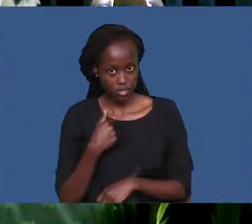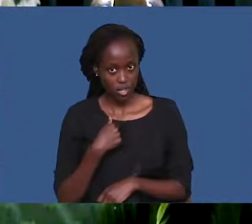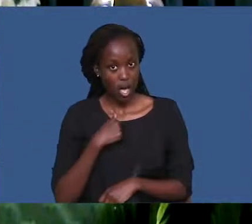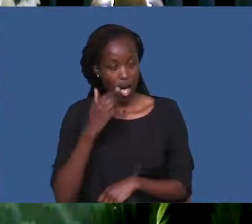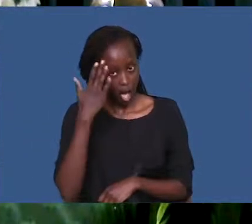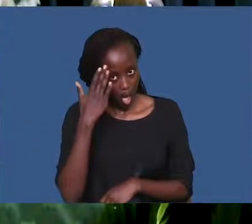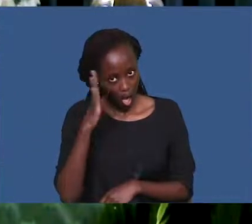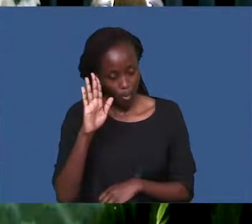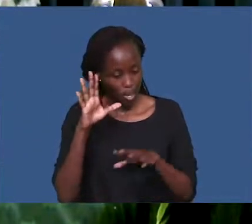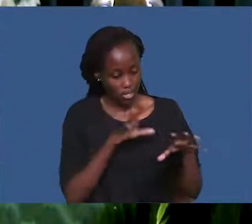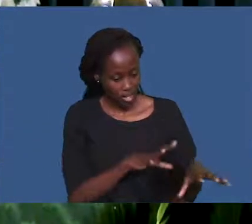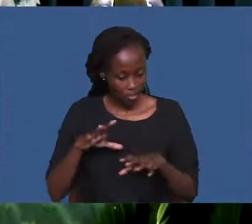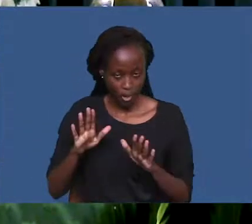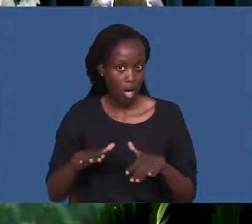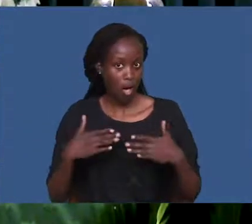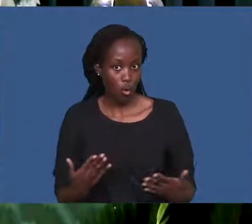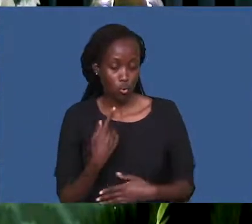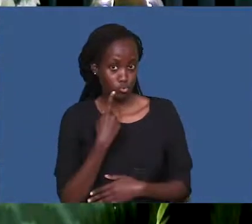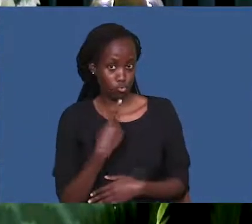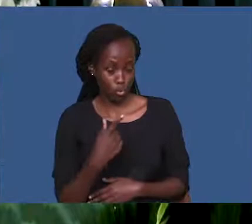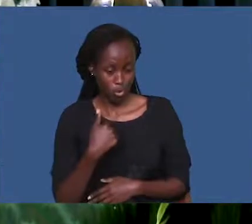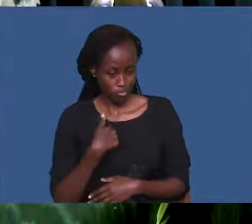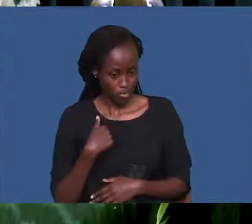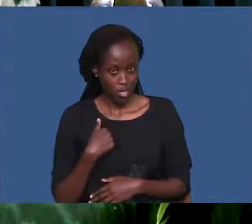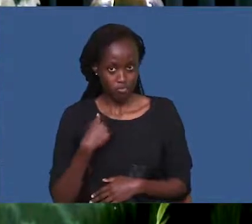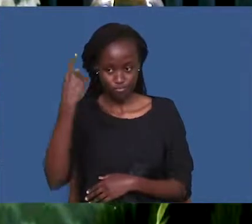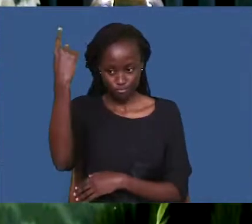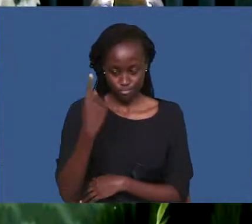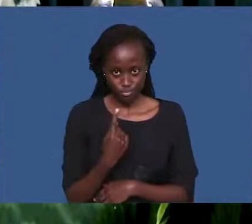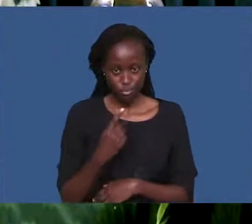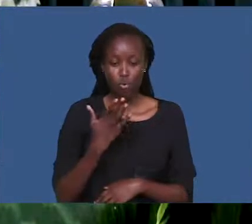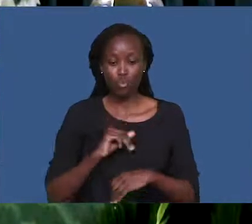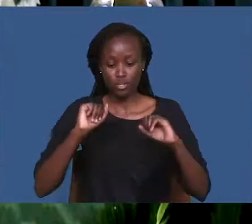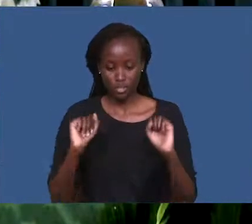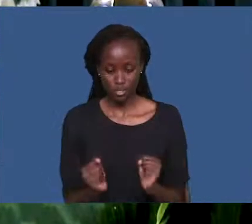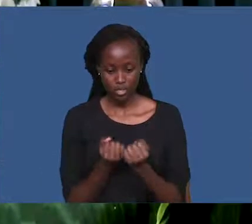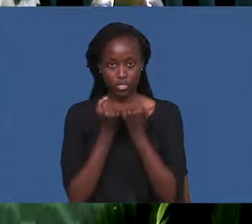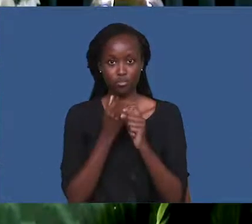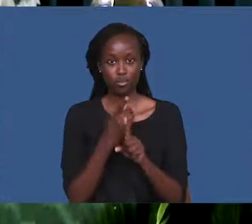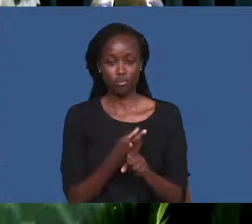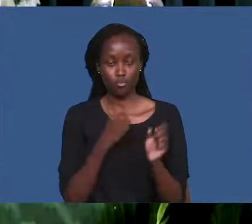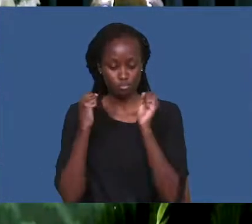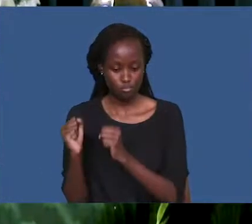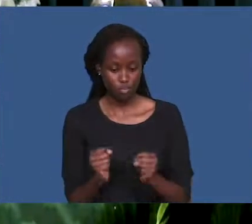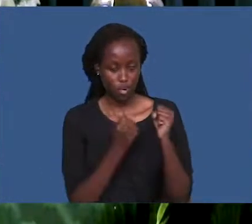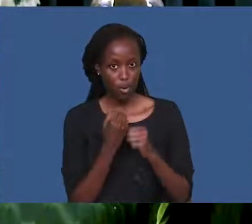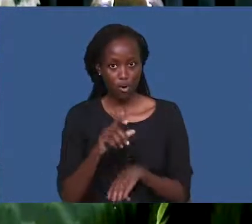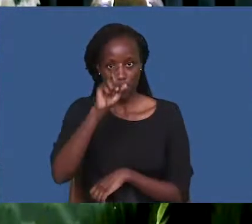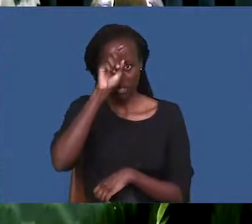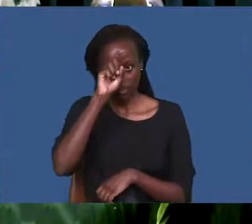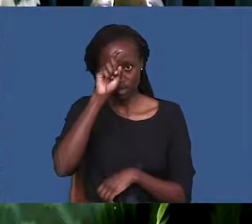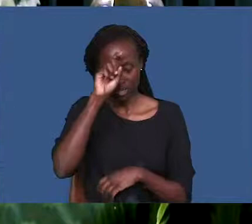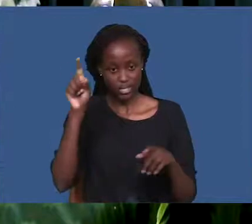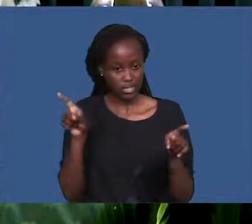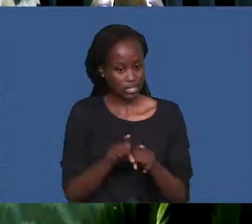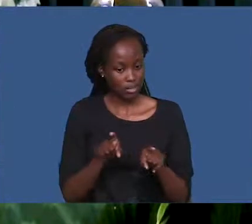I am aware of their suffering. So I have come down to rescue them from the power of the Egyptians